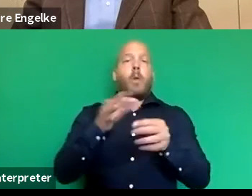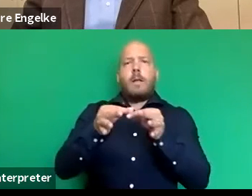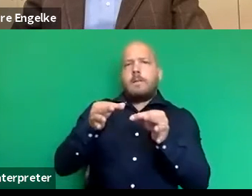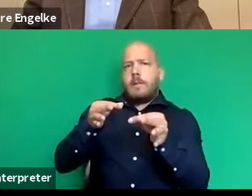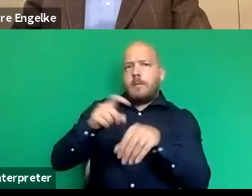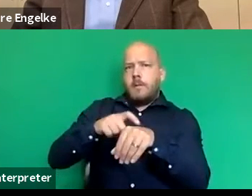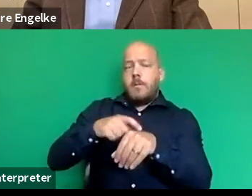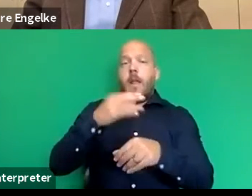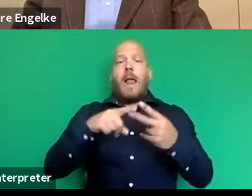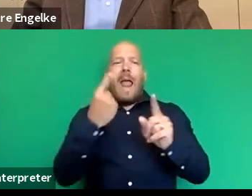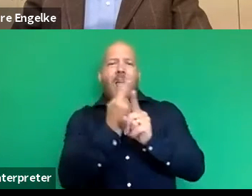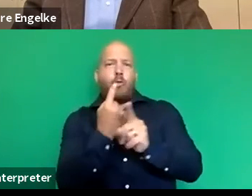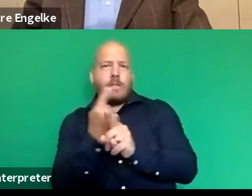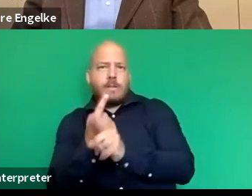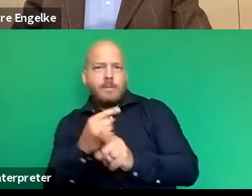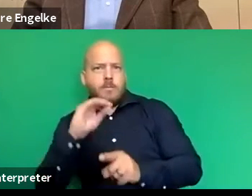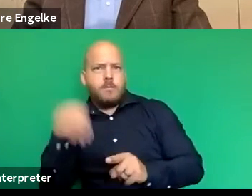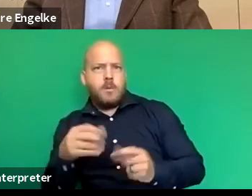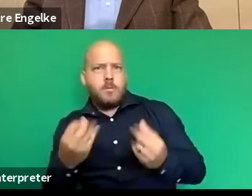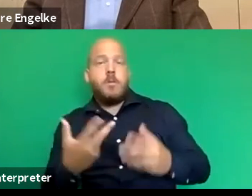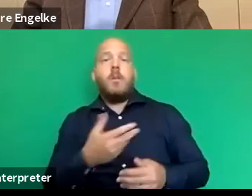a scientific extent, the